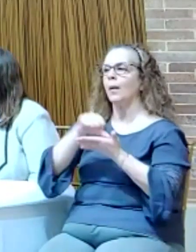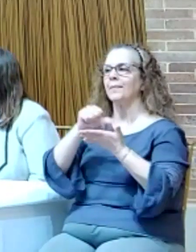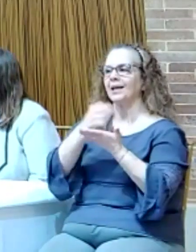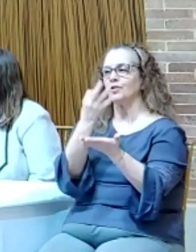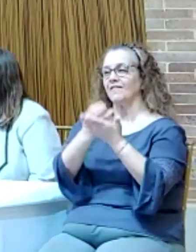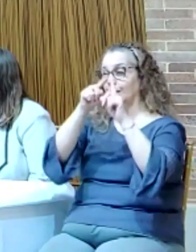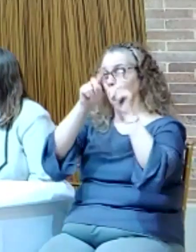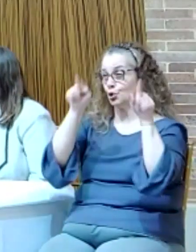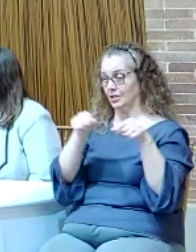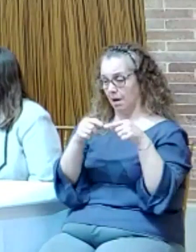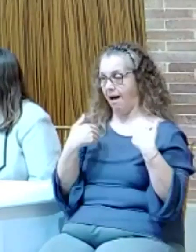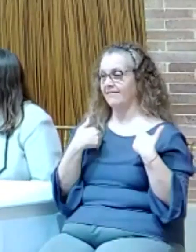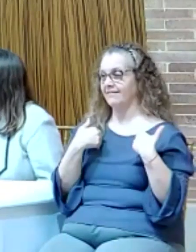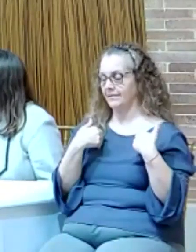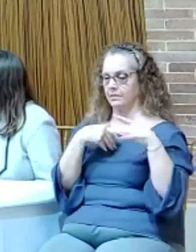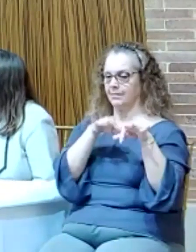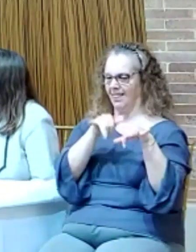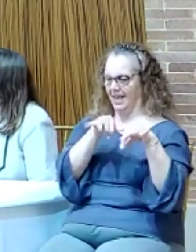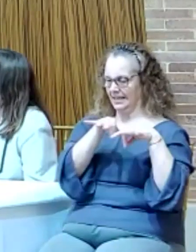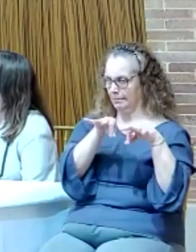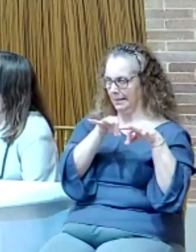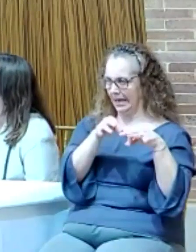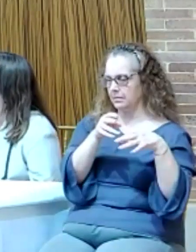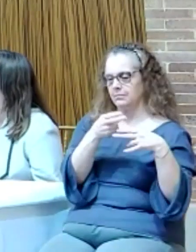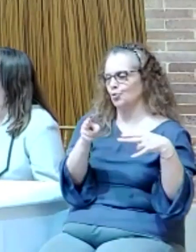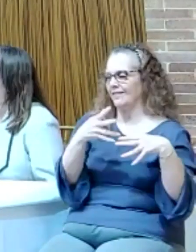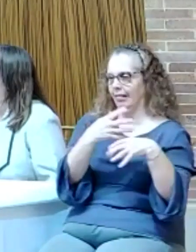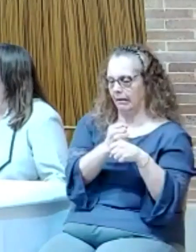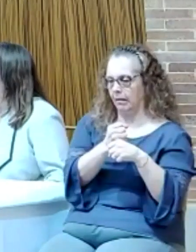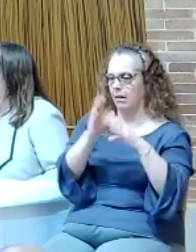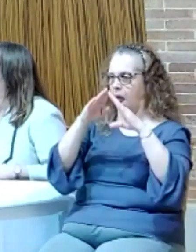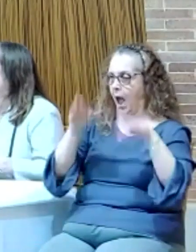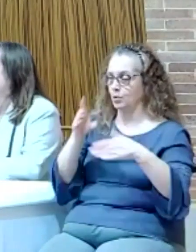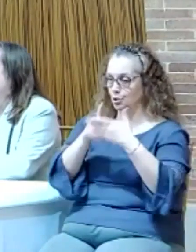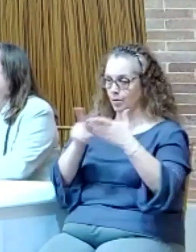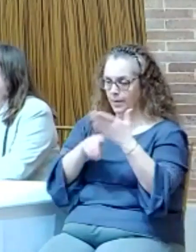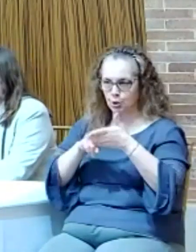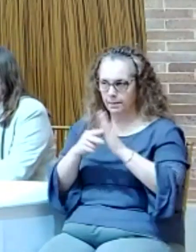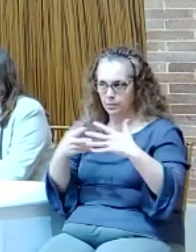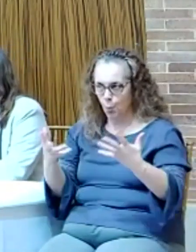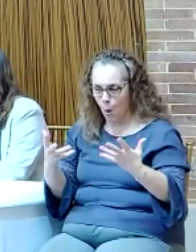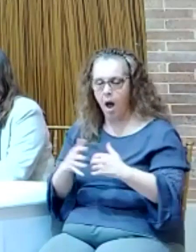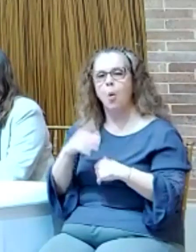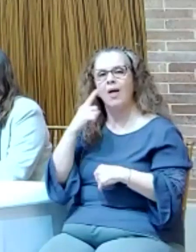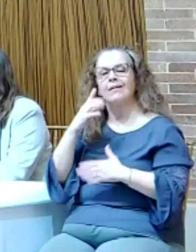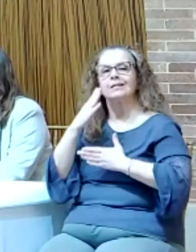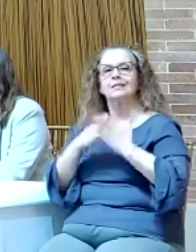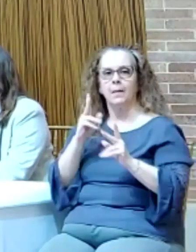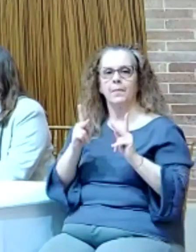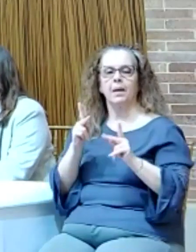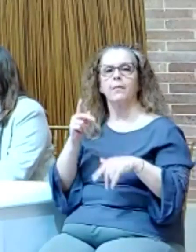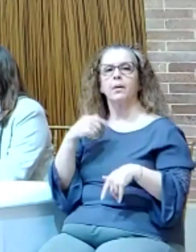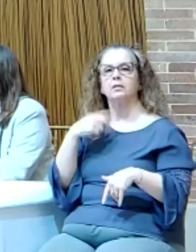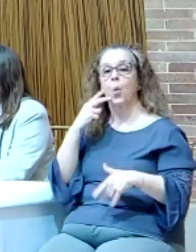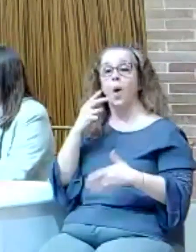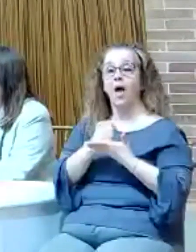um that explain very briefly um what housing discrimination is and so I think some people find it helpful to say